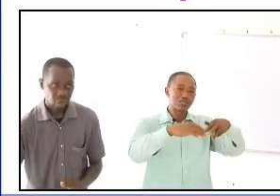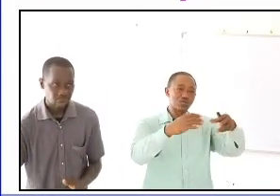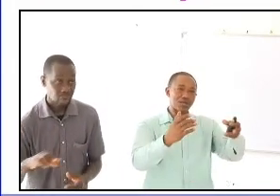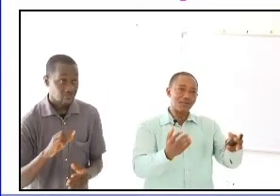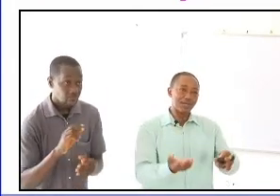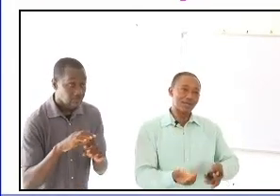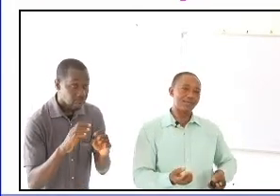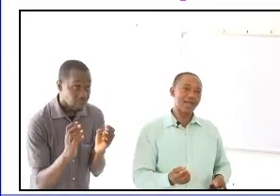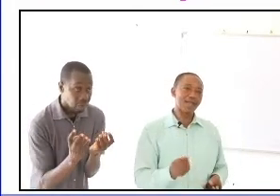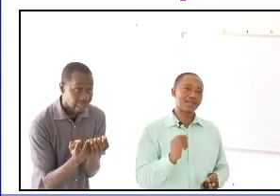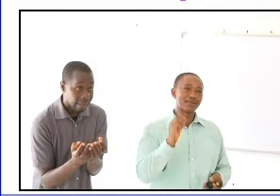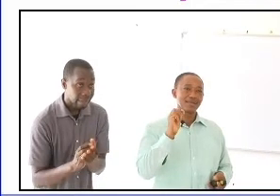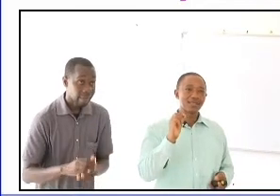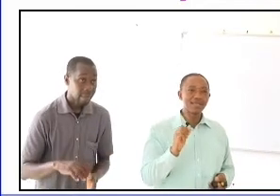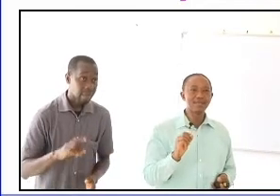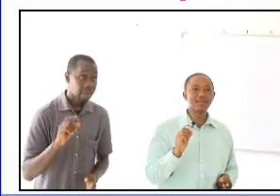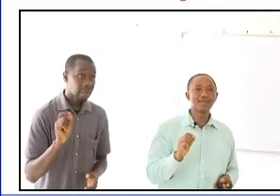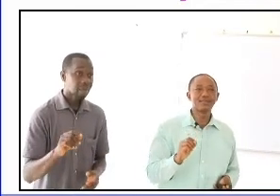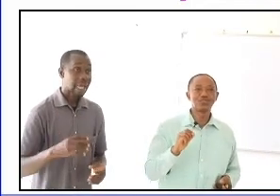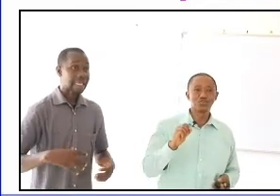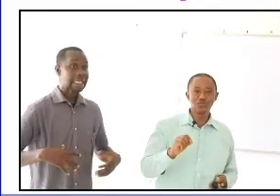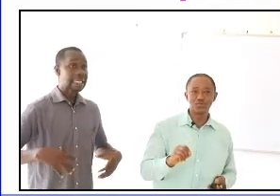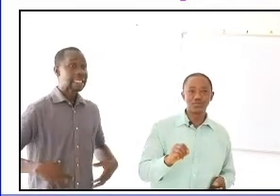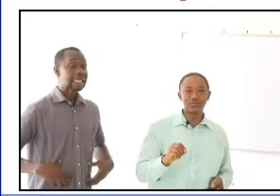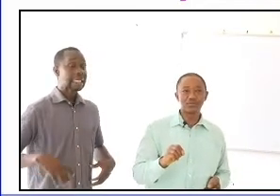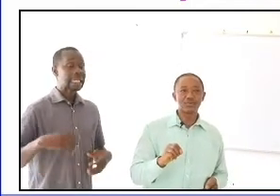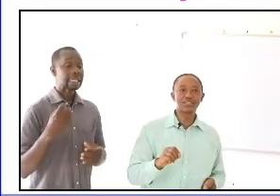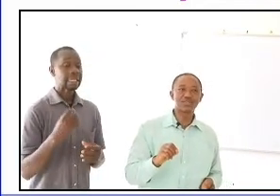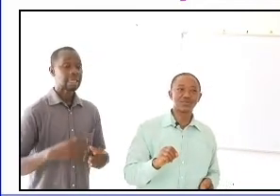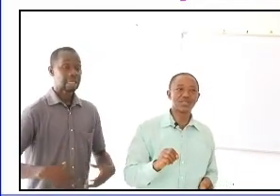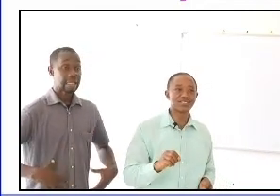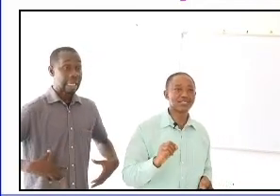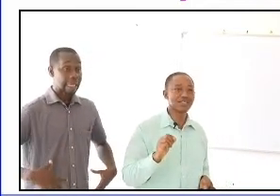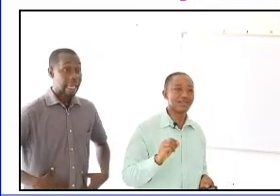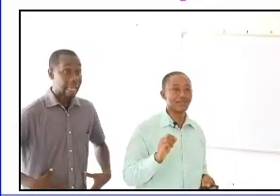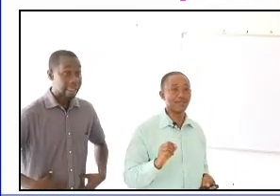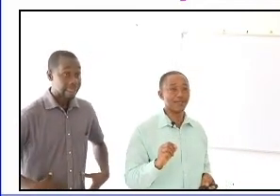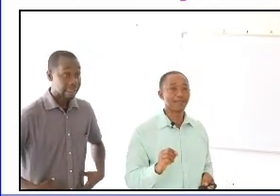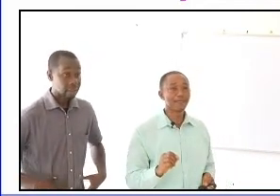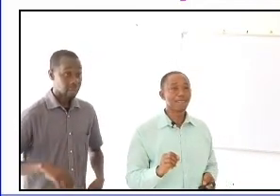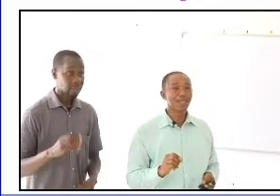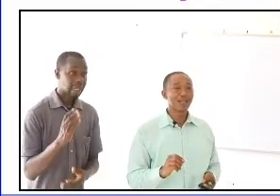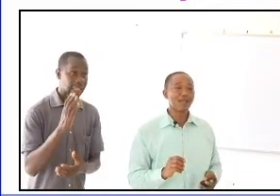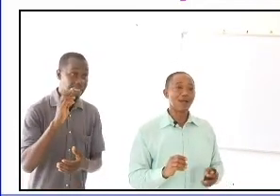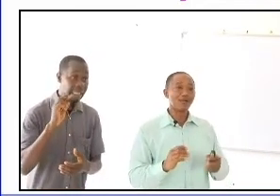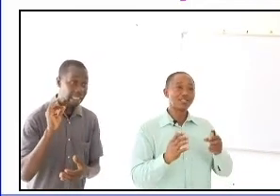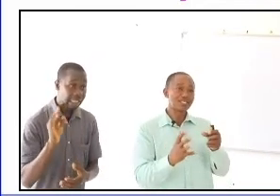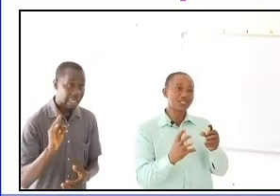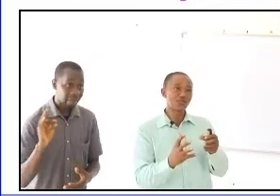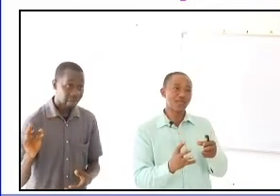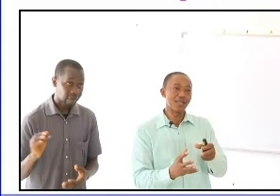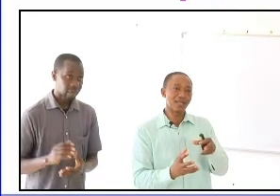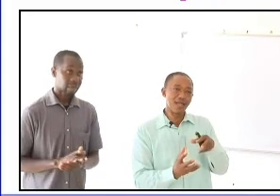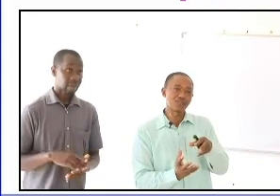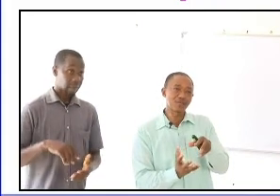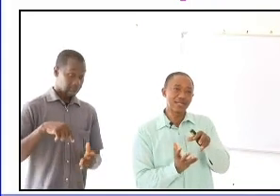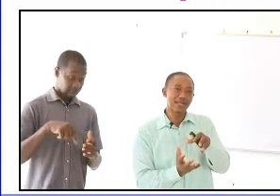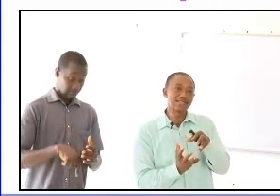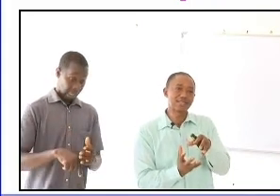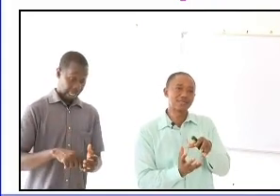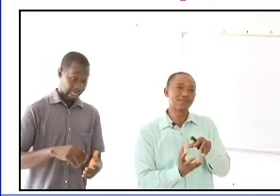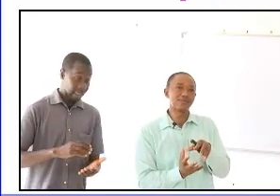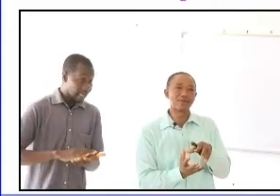glomerulus is surrounded by the kidney tubule, which is known as the nephron. Now, this is where the